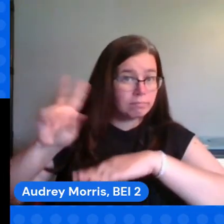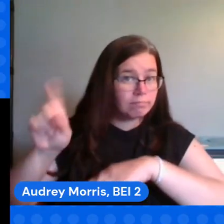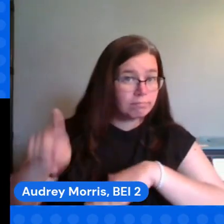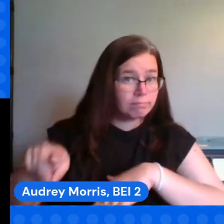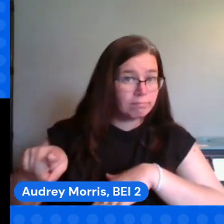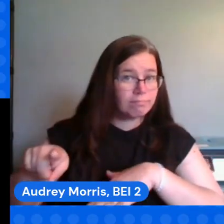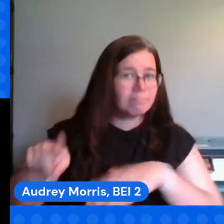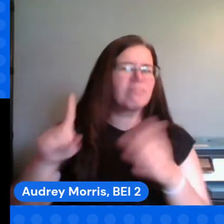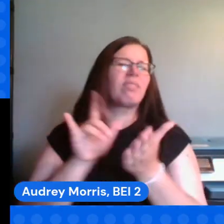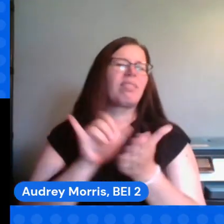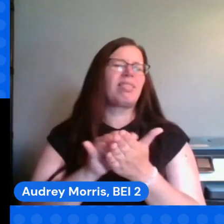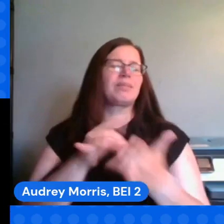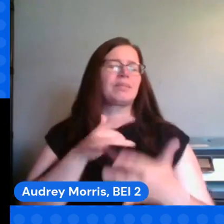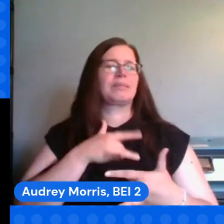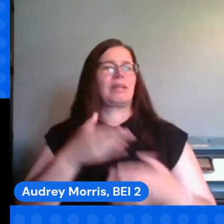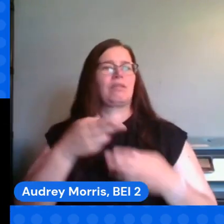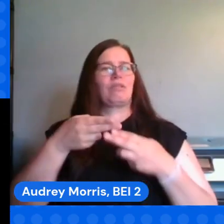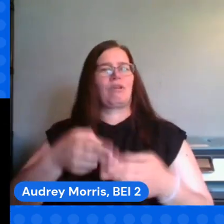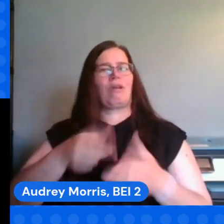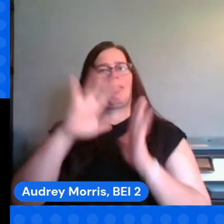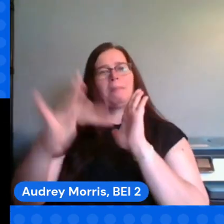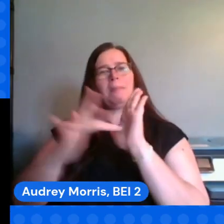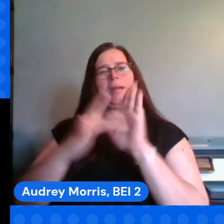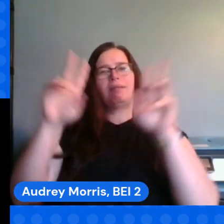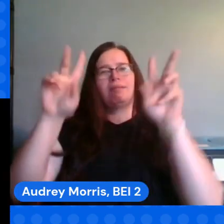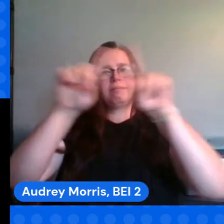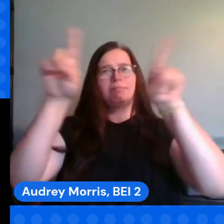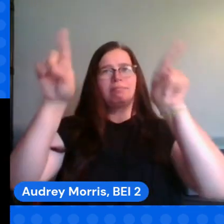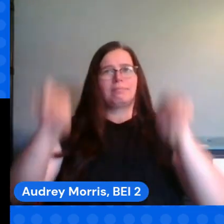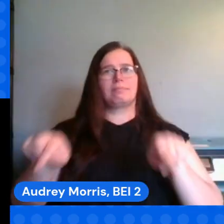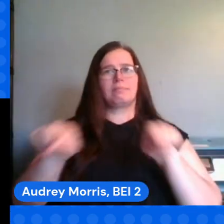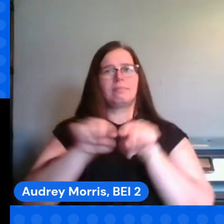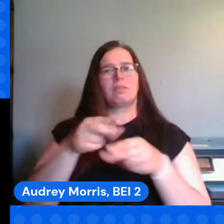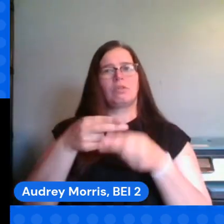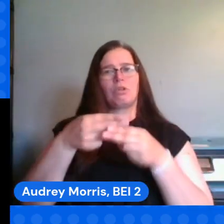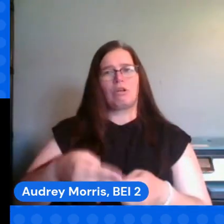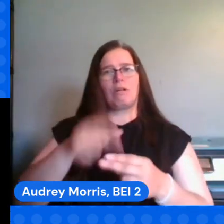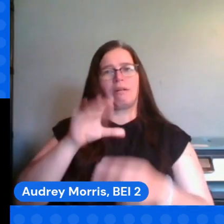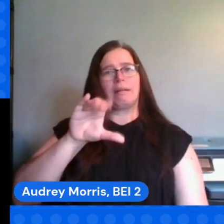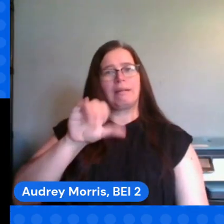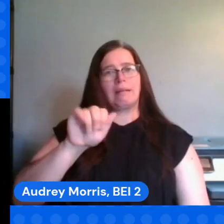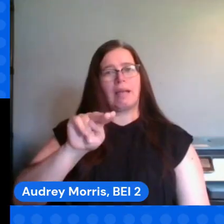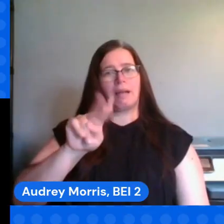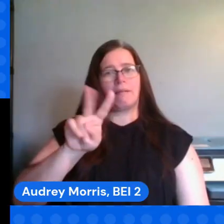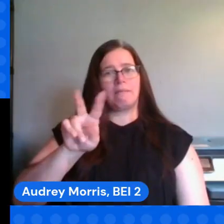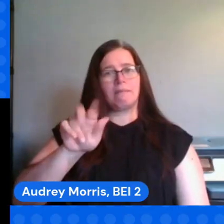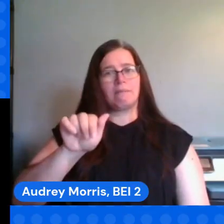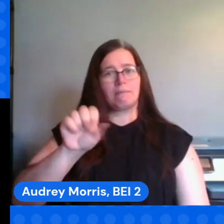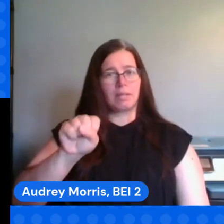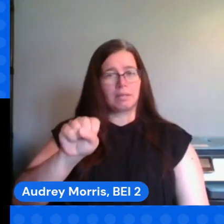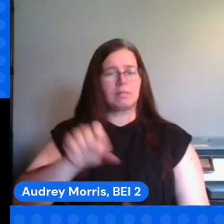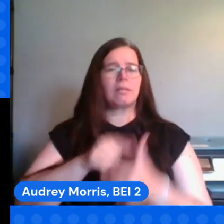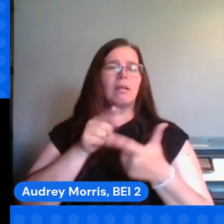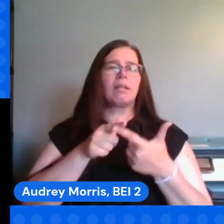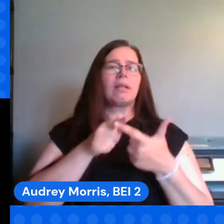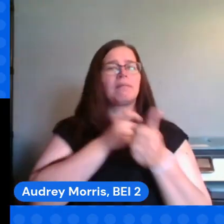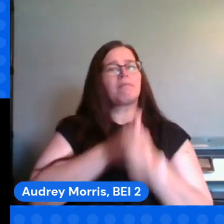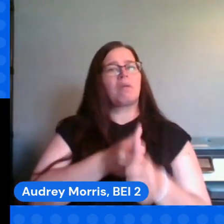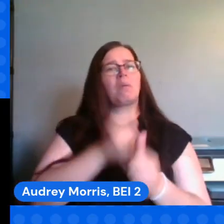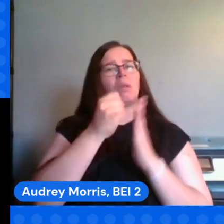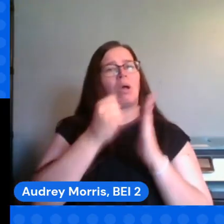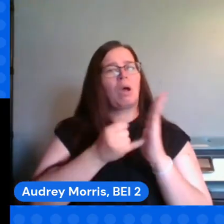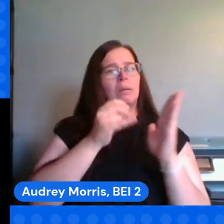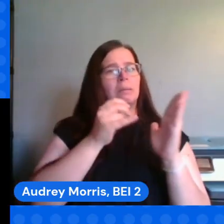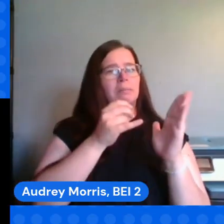And so that's why we tend to call this middle section the canvas. And then kind of sticking with the art theme,